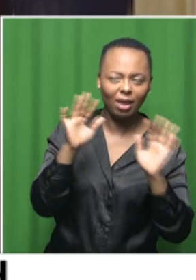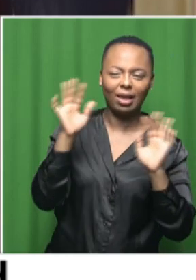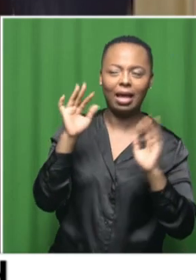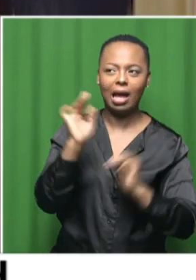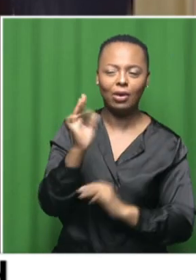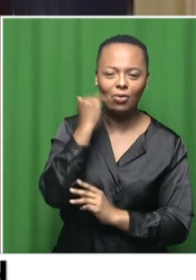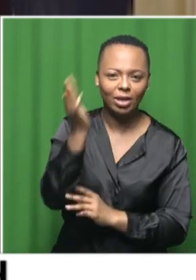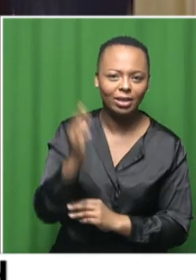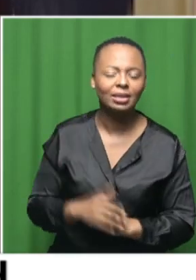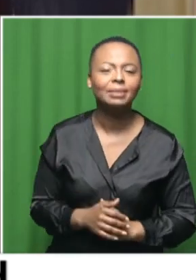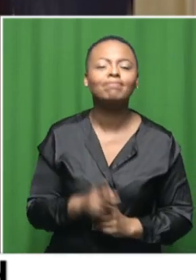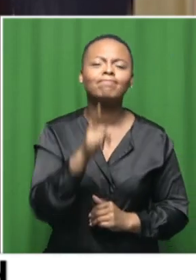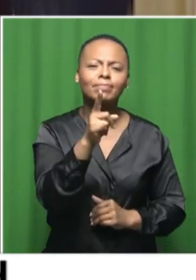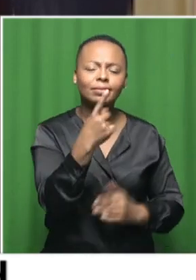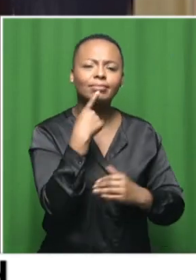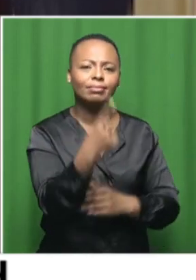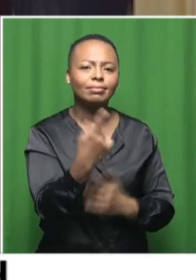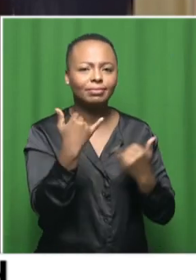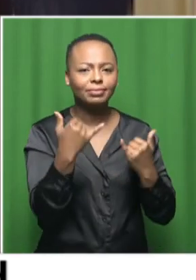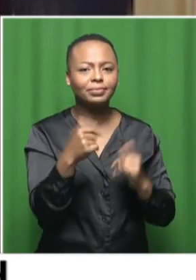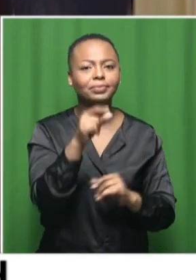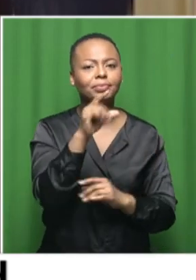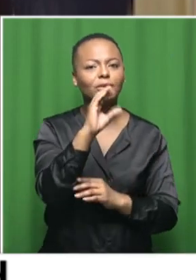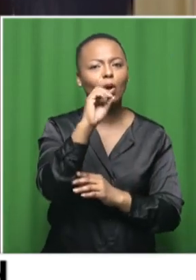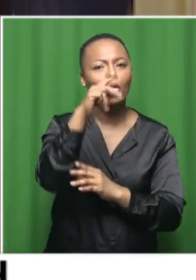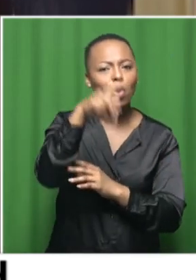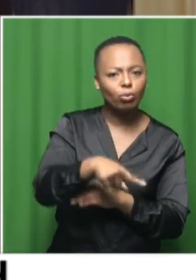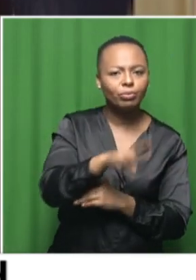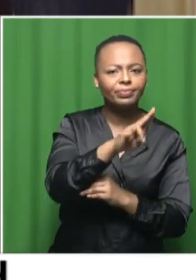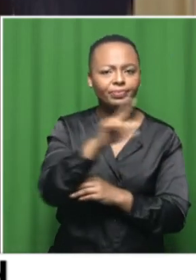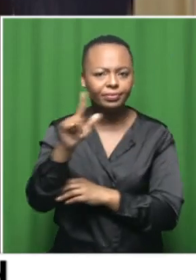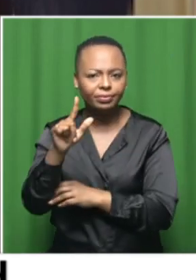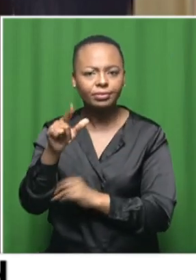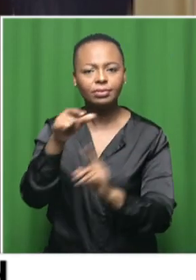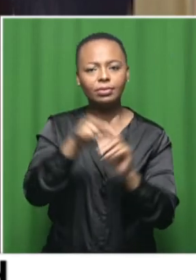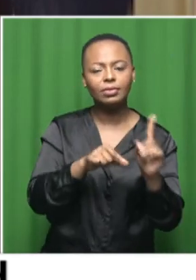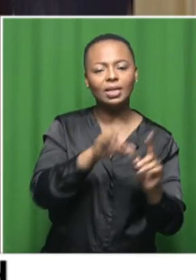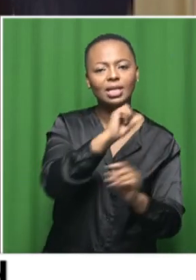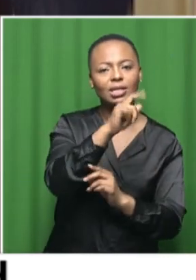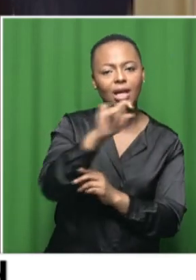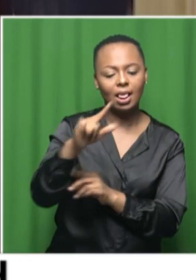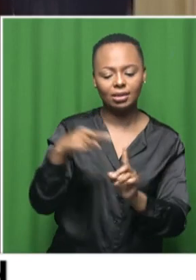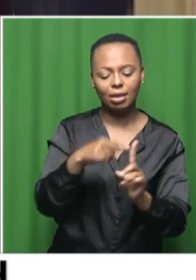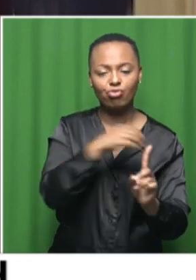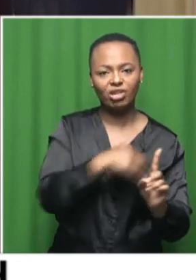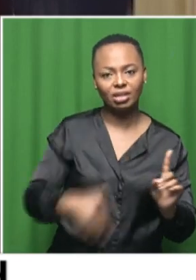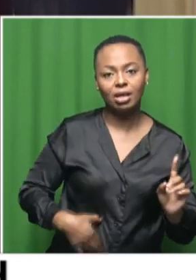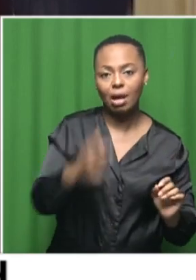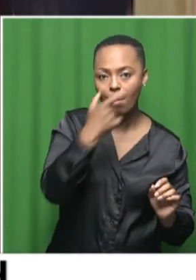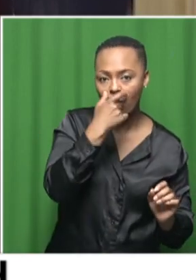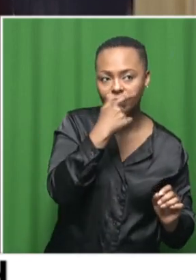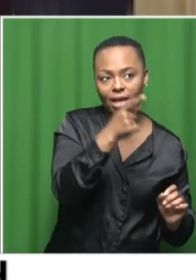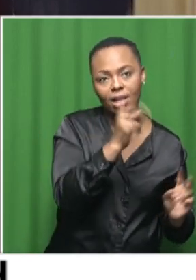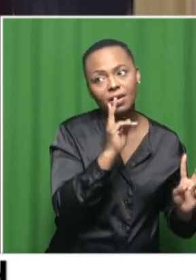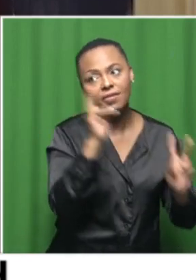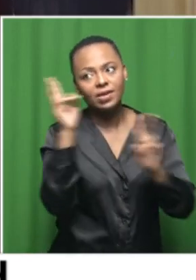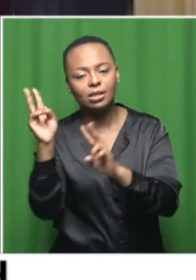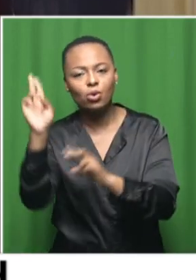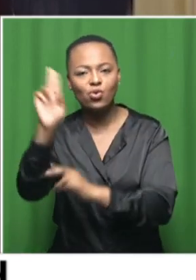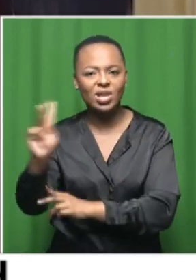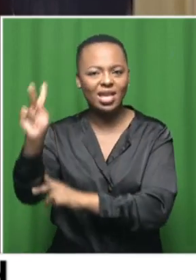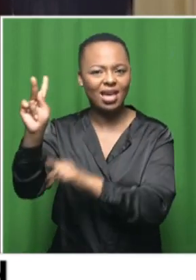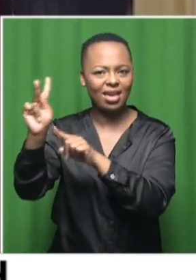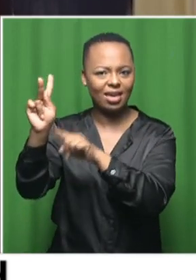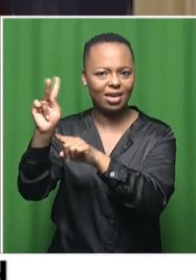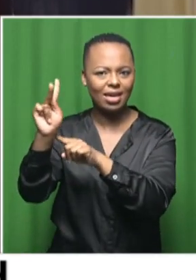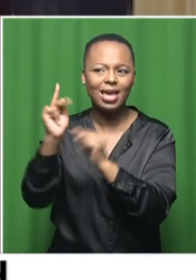to the conversations at Sharm el-Sheikh at COP27 recently, and of course President Cyril Ramaphosa's visit to the UK, the